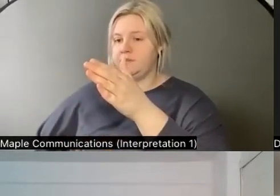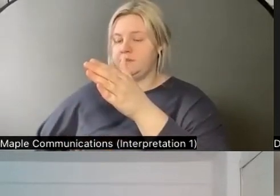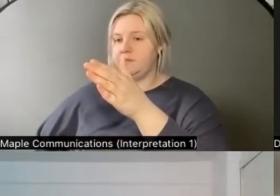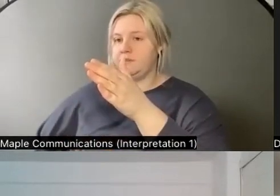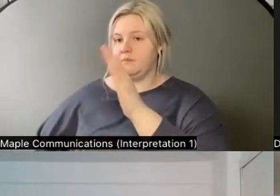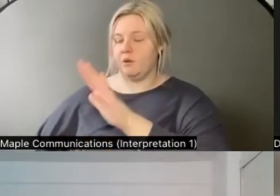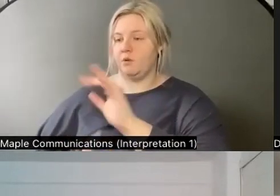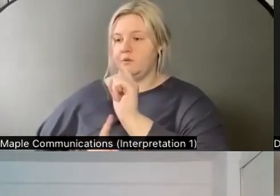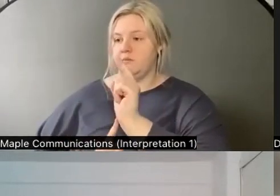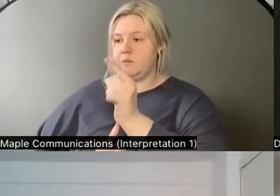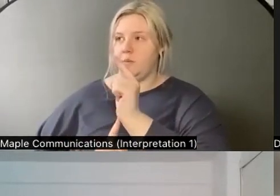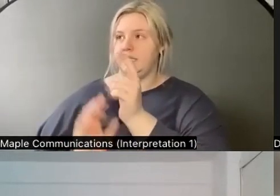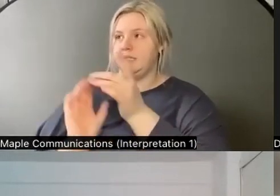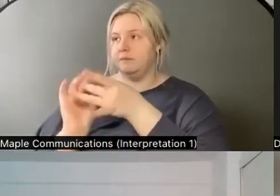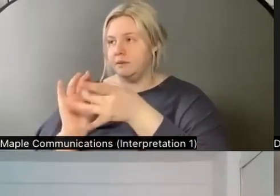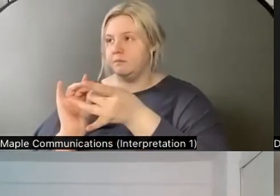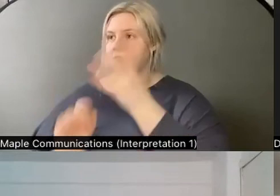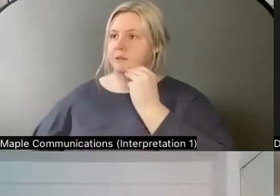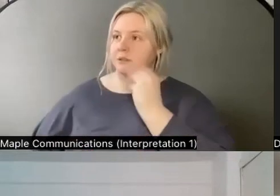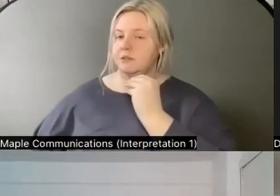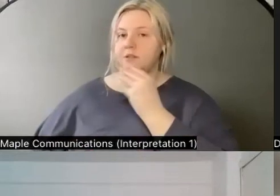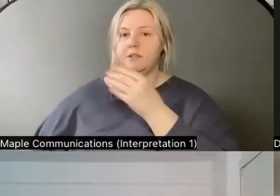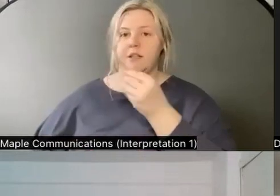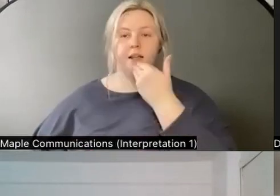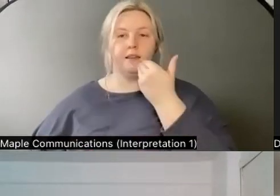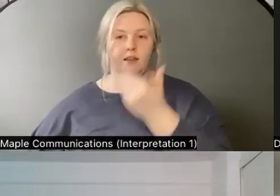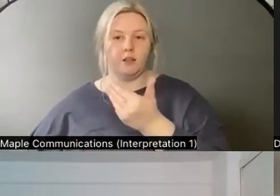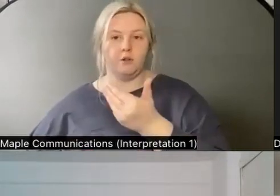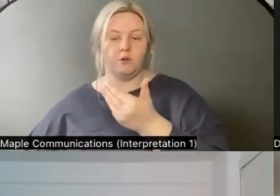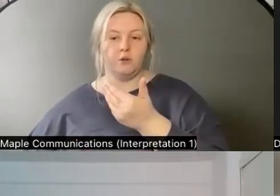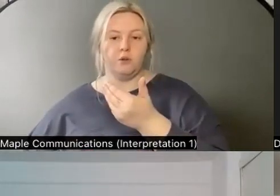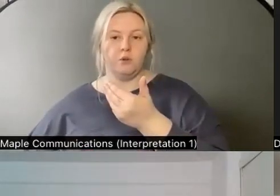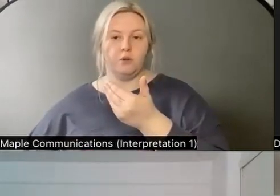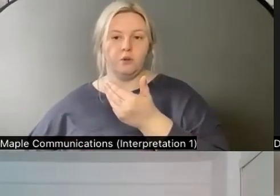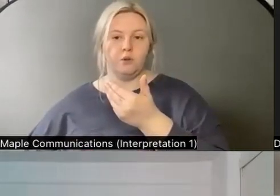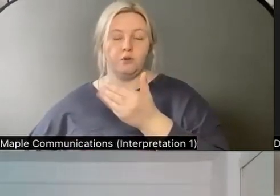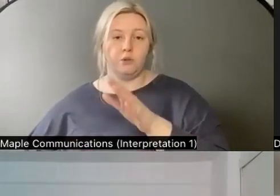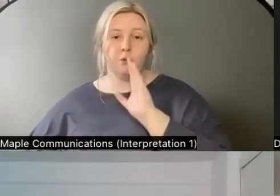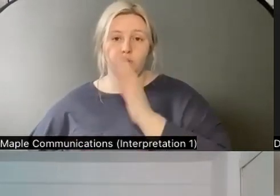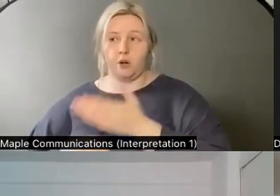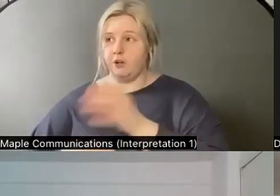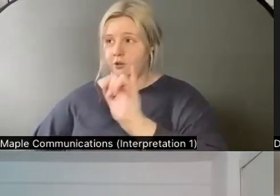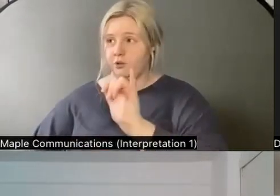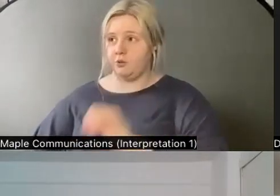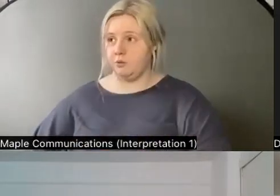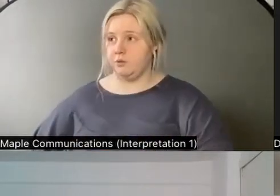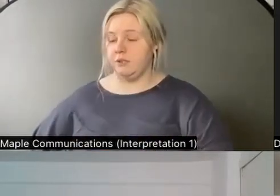moments. And thank you as well to your daughter.